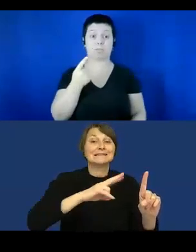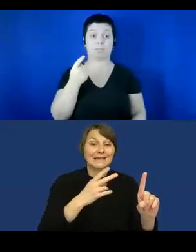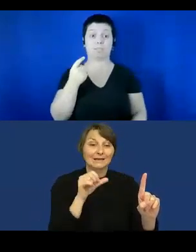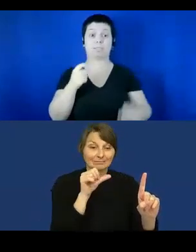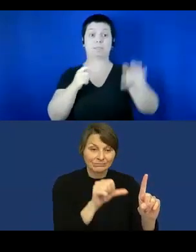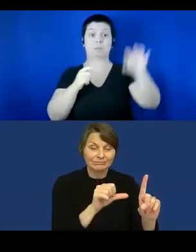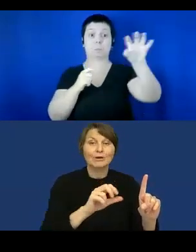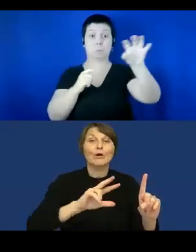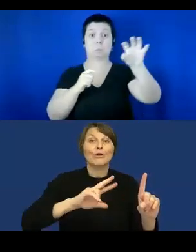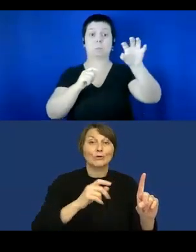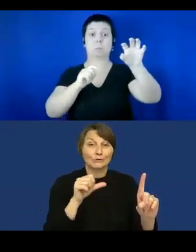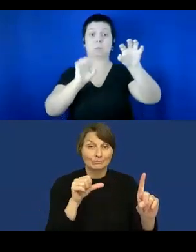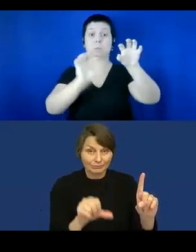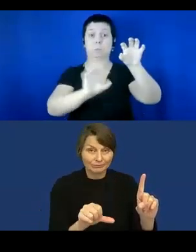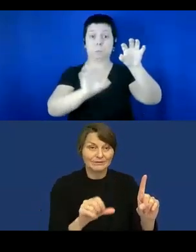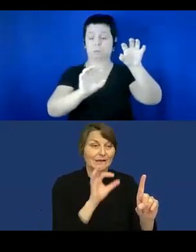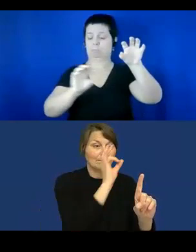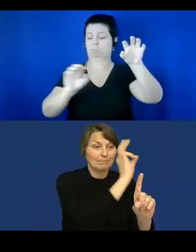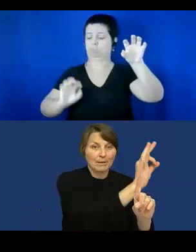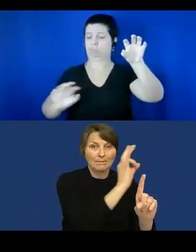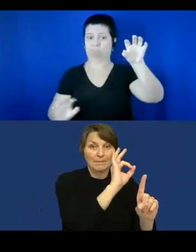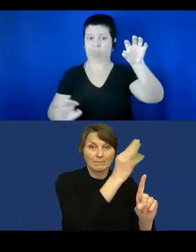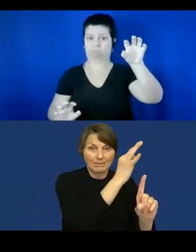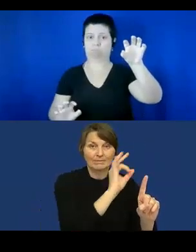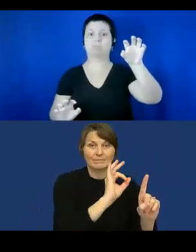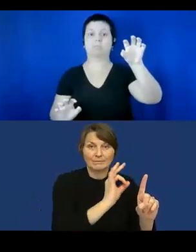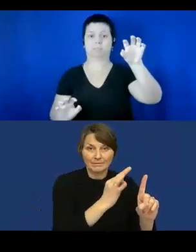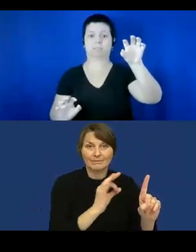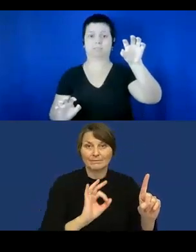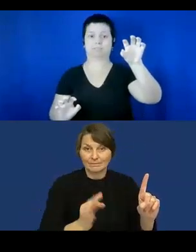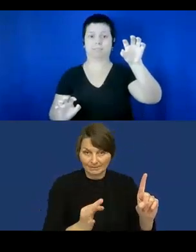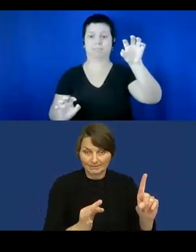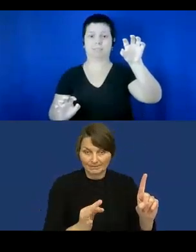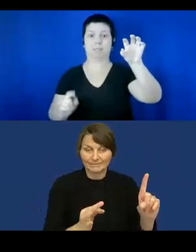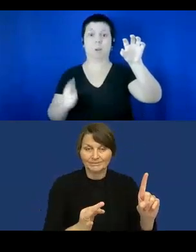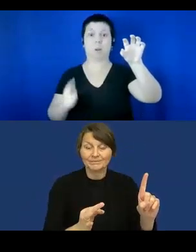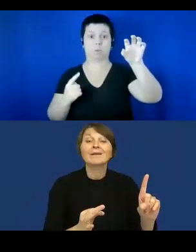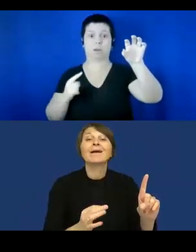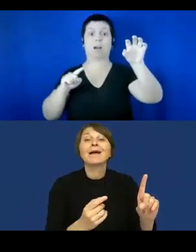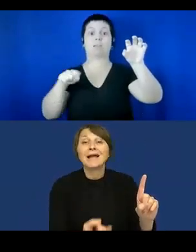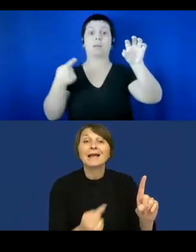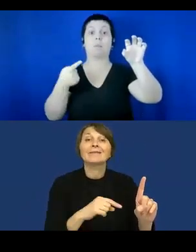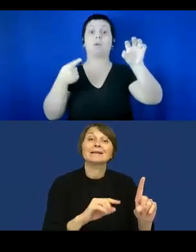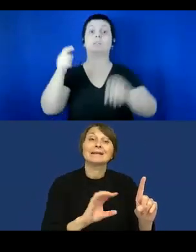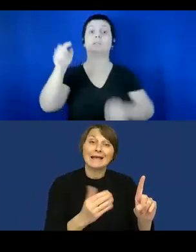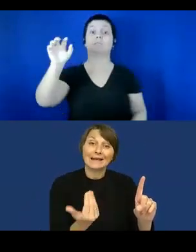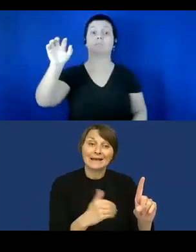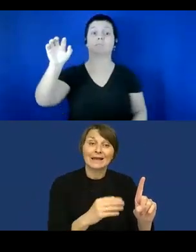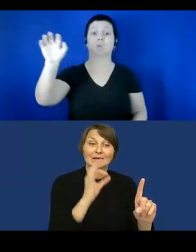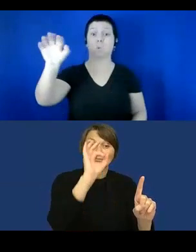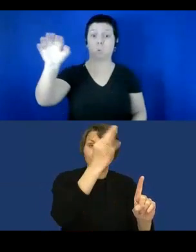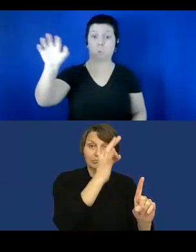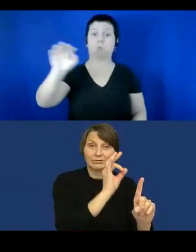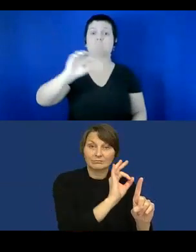motor across the diagonal. That would be one segment of the cross. And then over the other diagonal, making the other segment